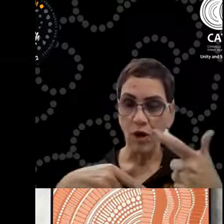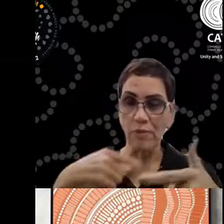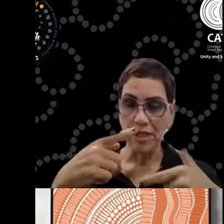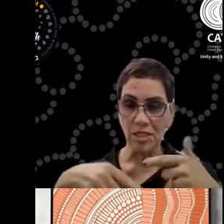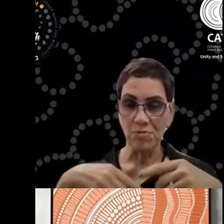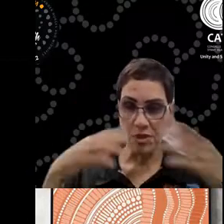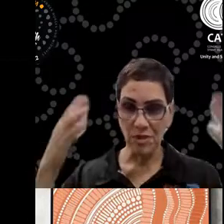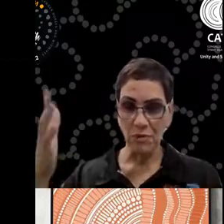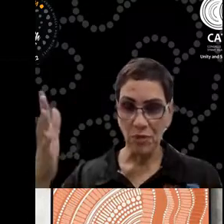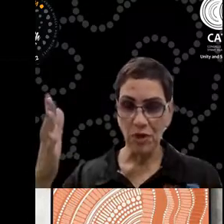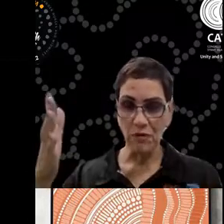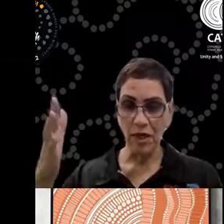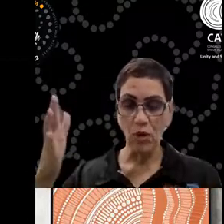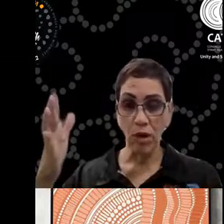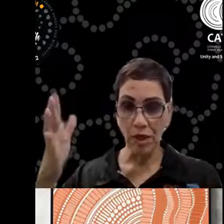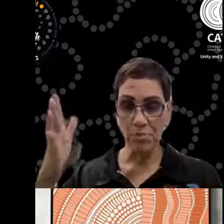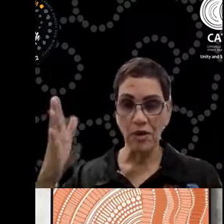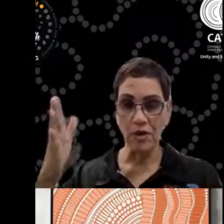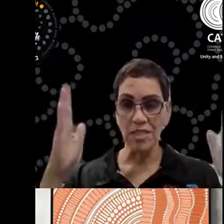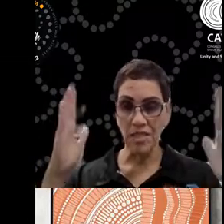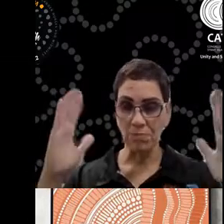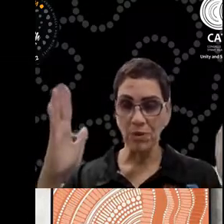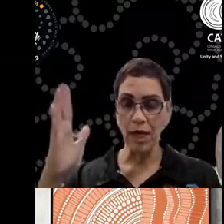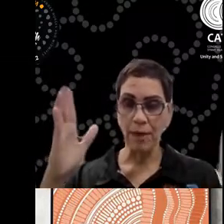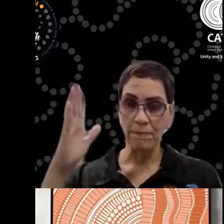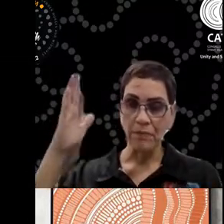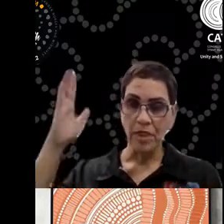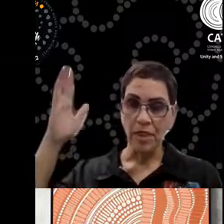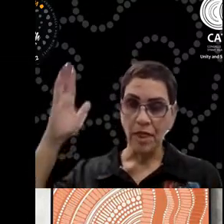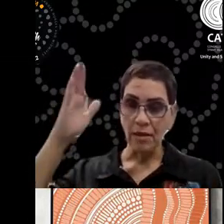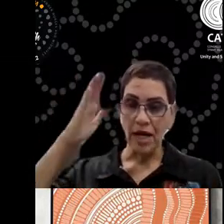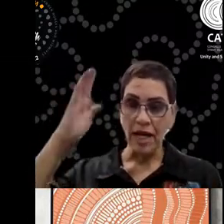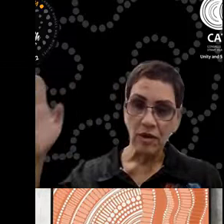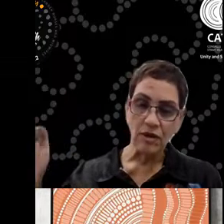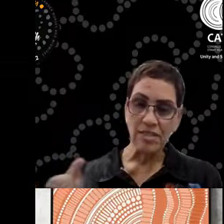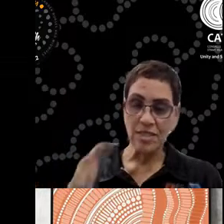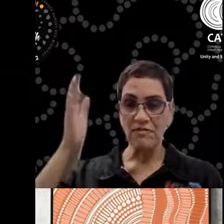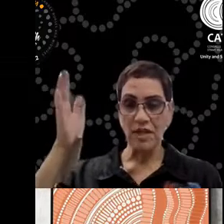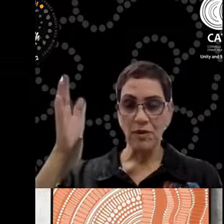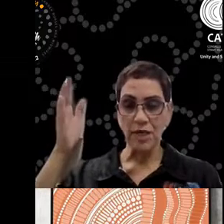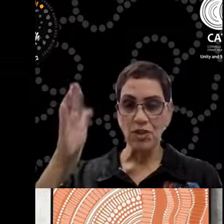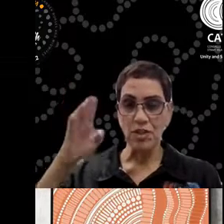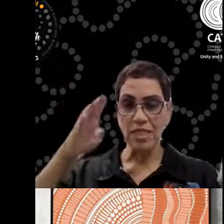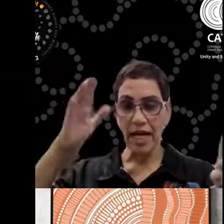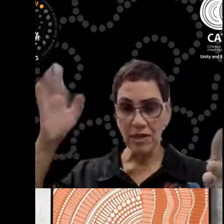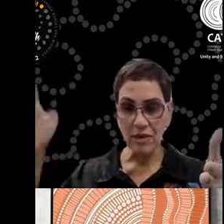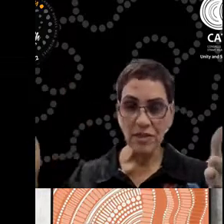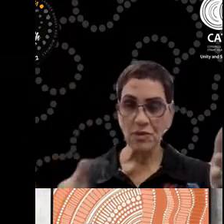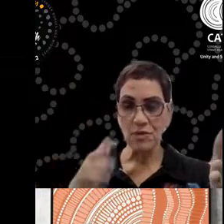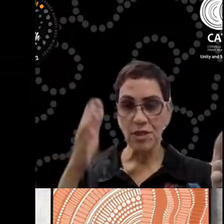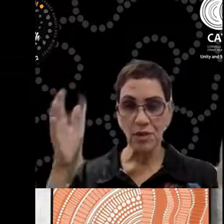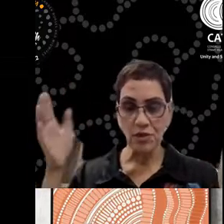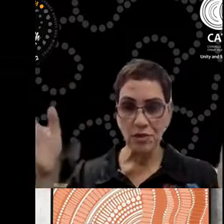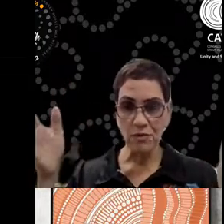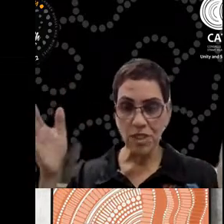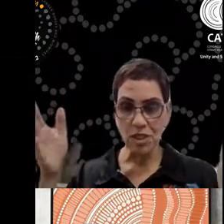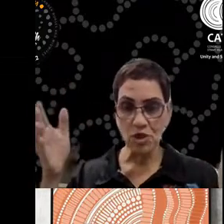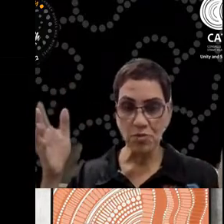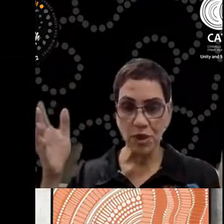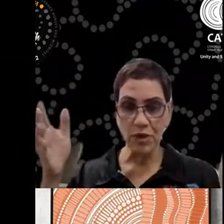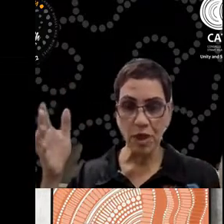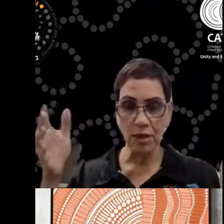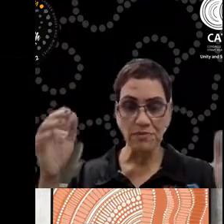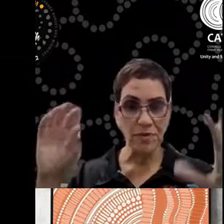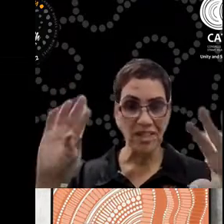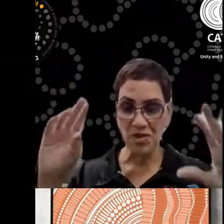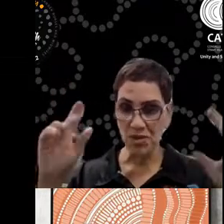doing a rolling enrolment is because we want to run a quality process, pull up, analyse the evaluations, analyse the results